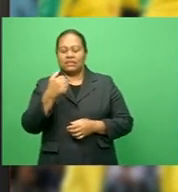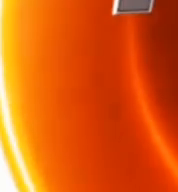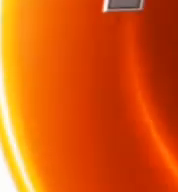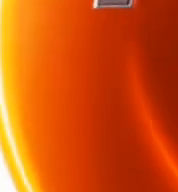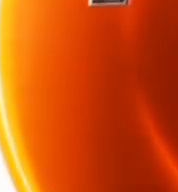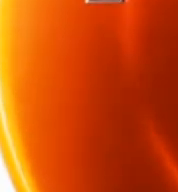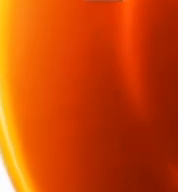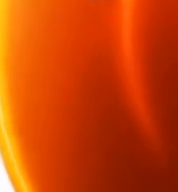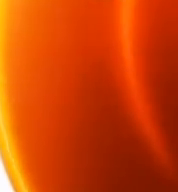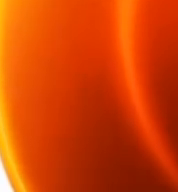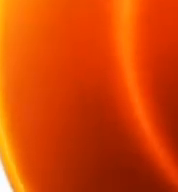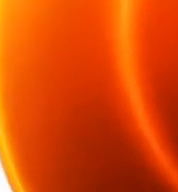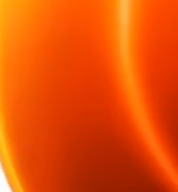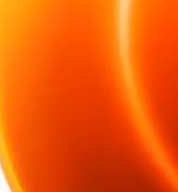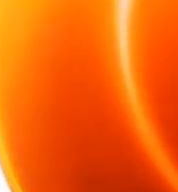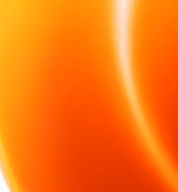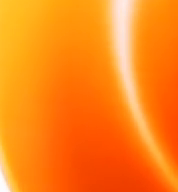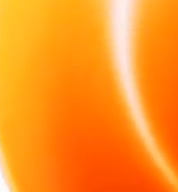century.